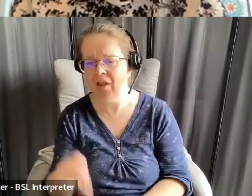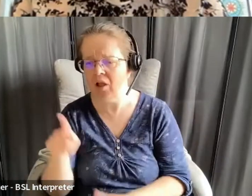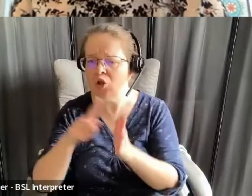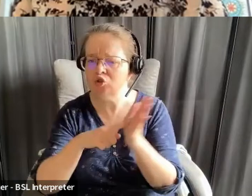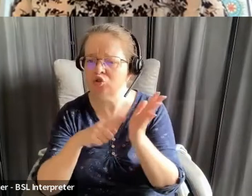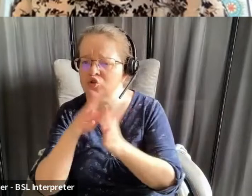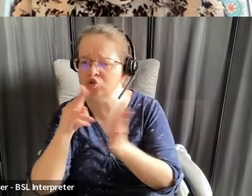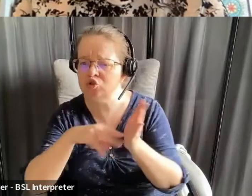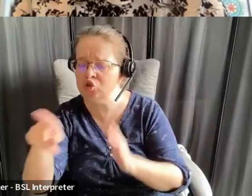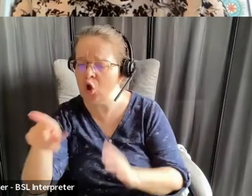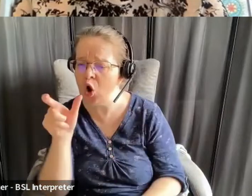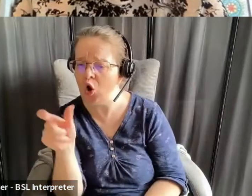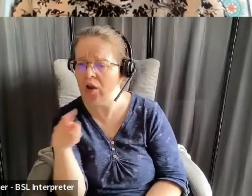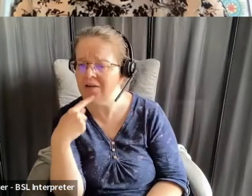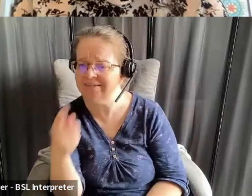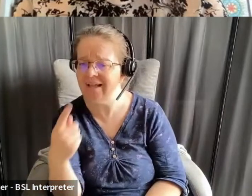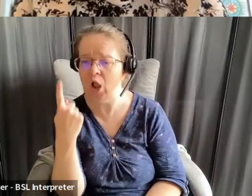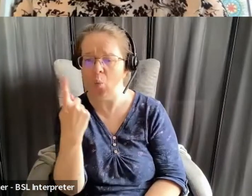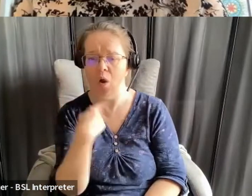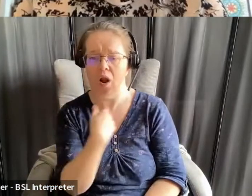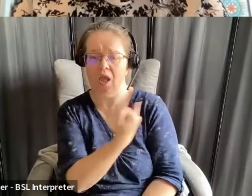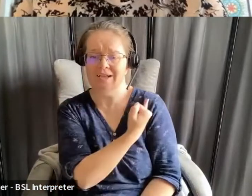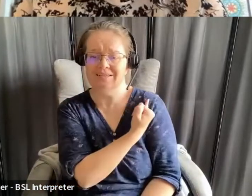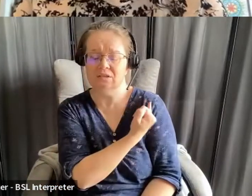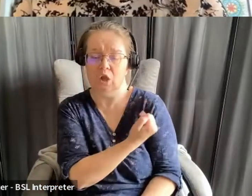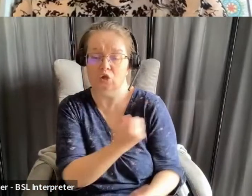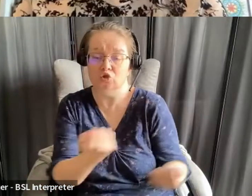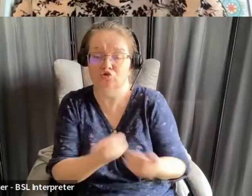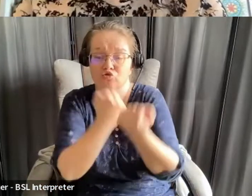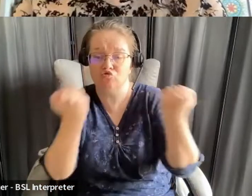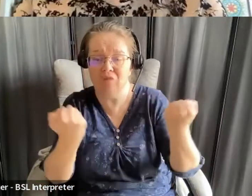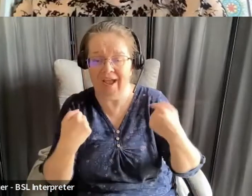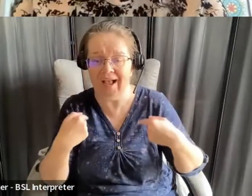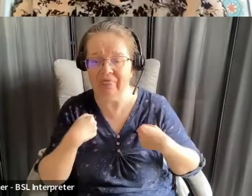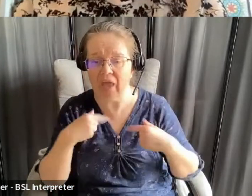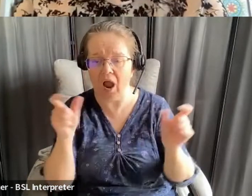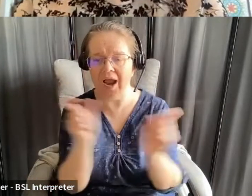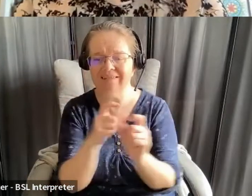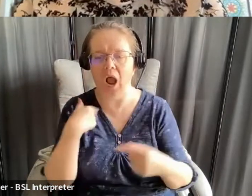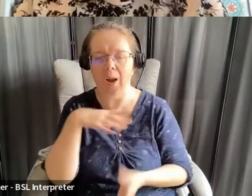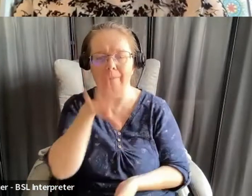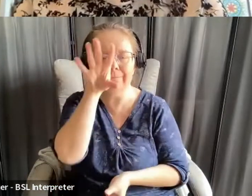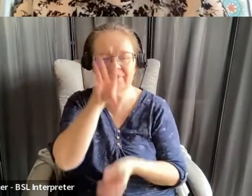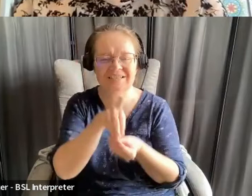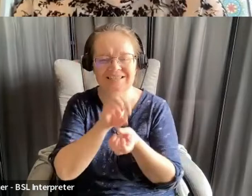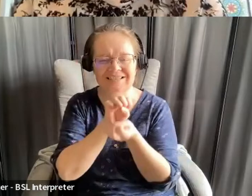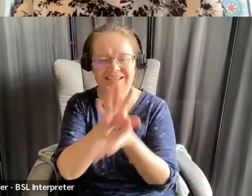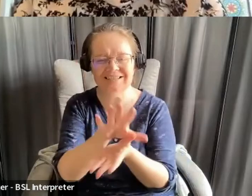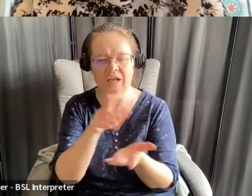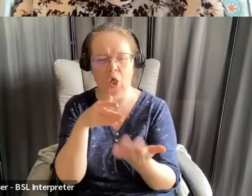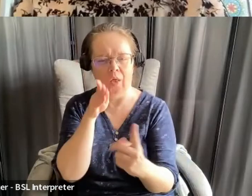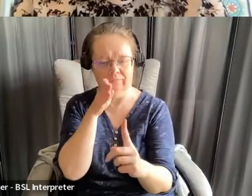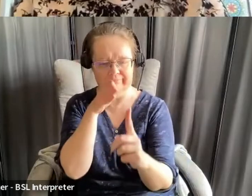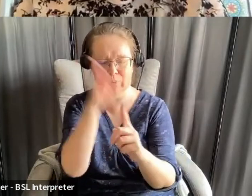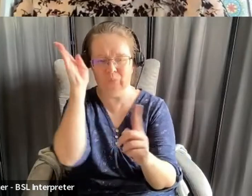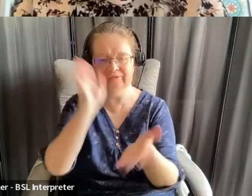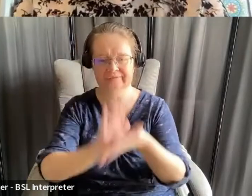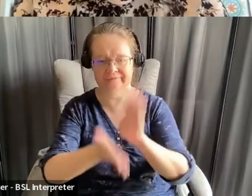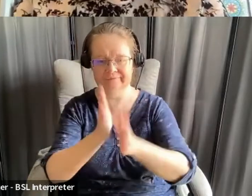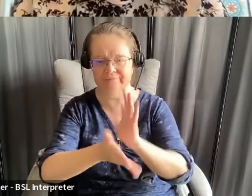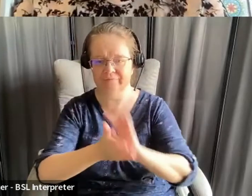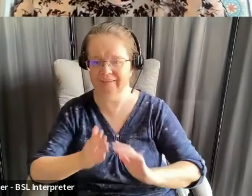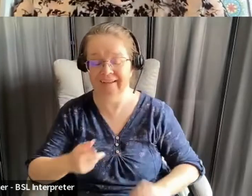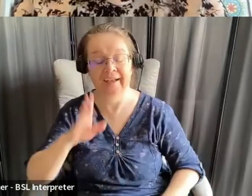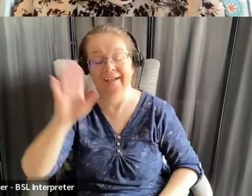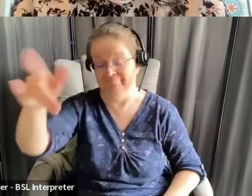sharing with us, one of my strengths with having dyslexia is that I am more succinct and I get to the point. With